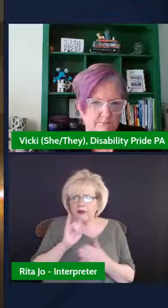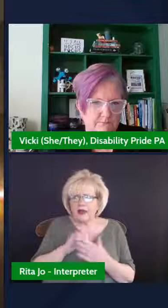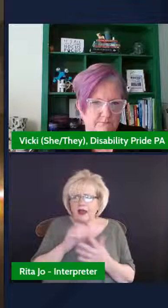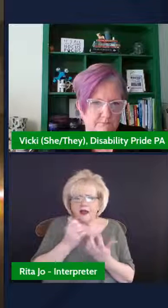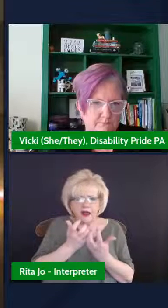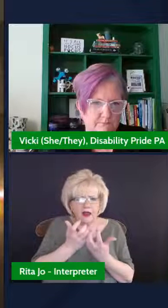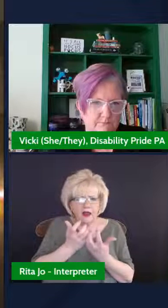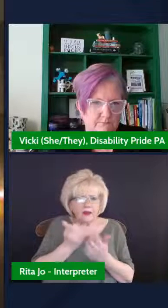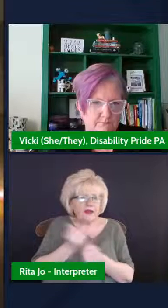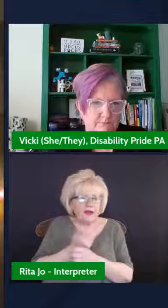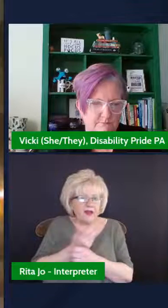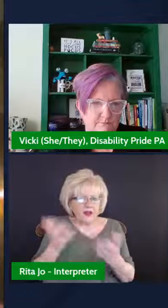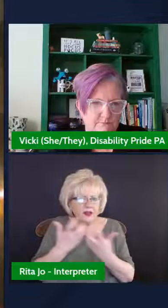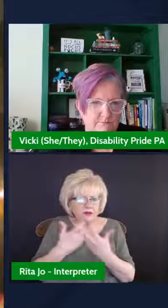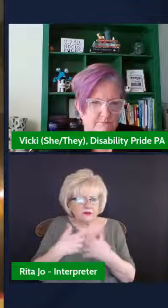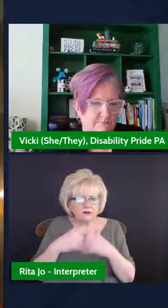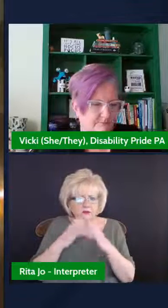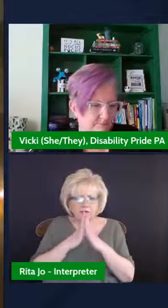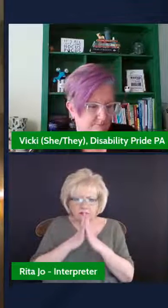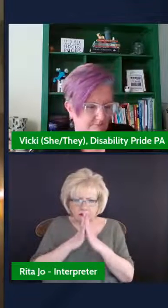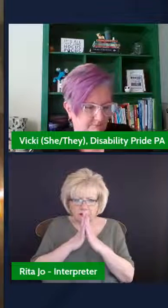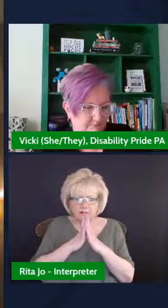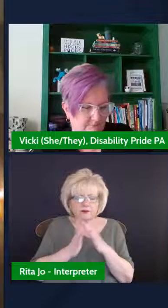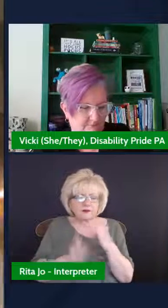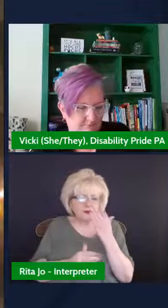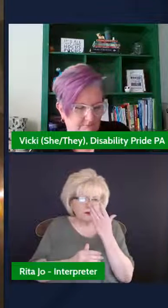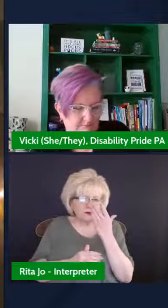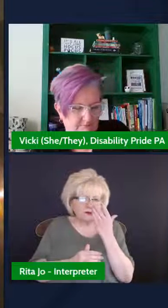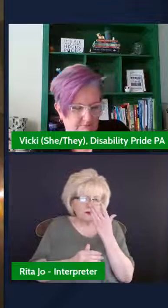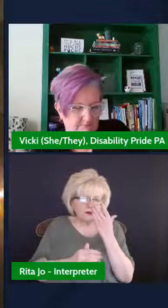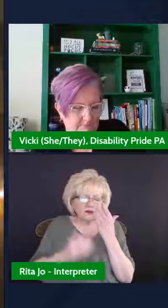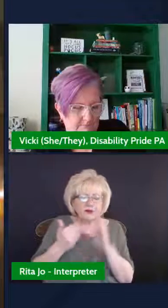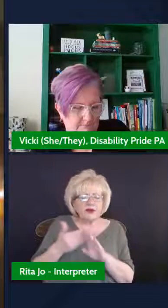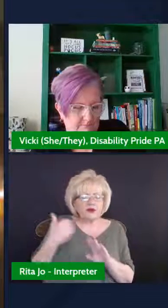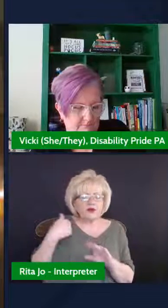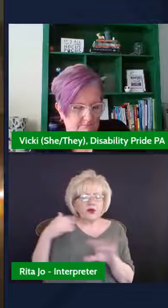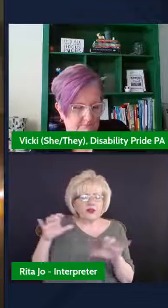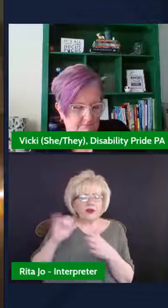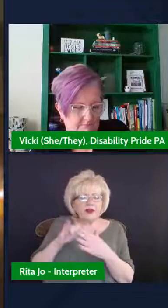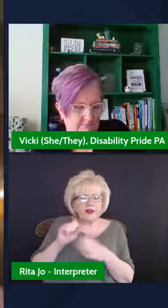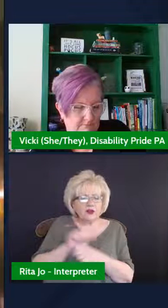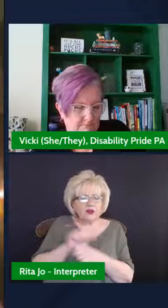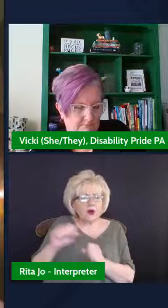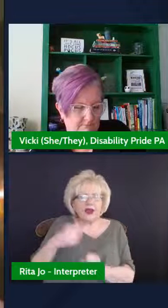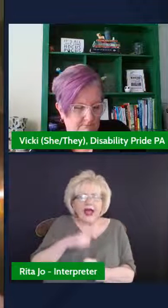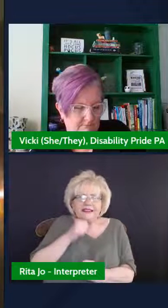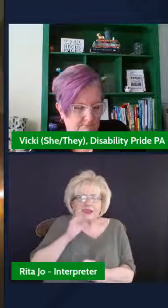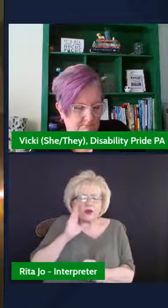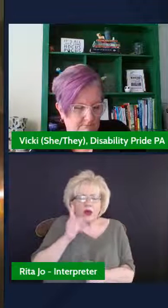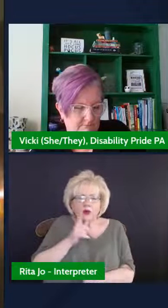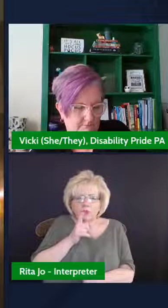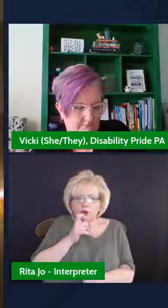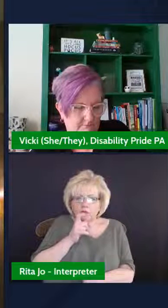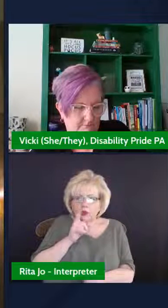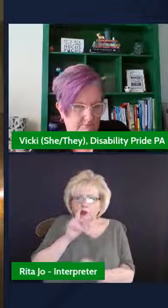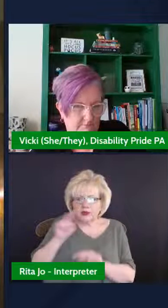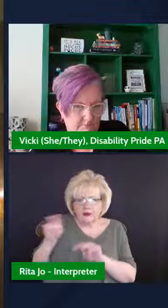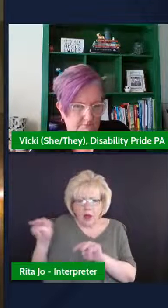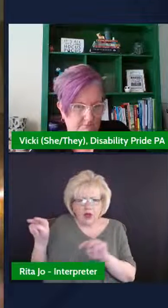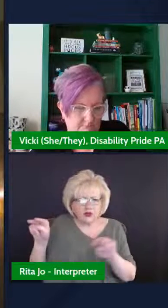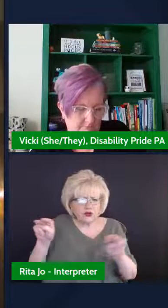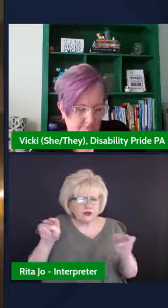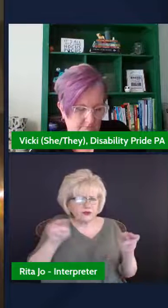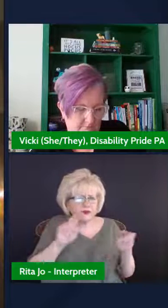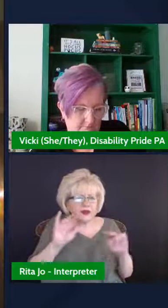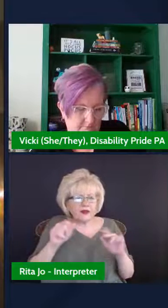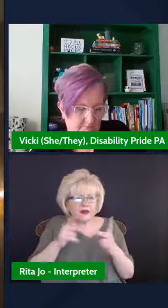place. And I think that it's amazing, and prior to doing this work, I didn't really know who was monitoring these places or